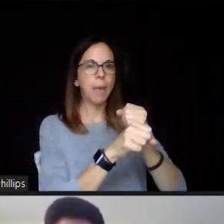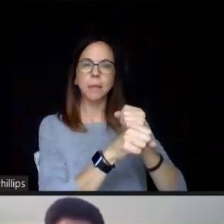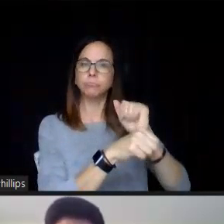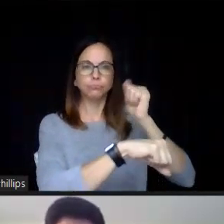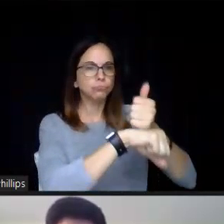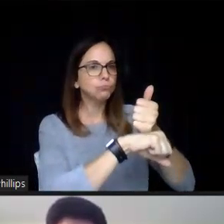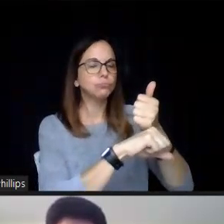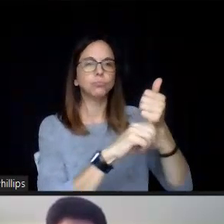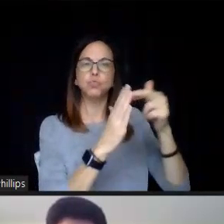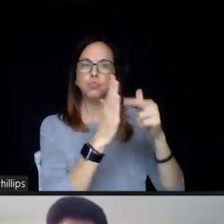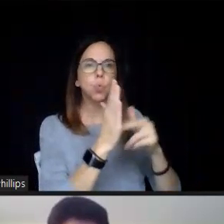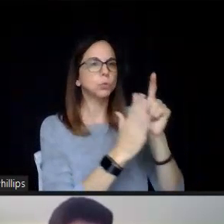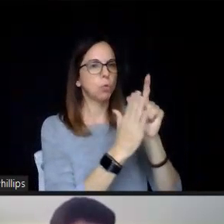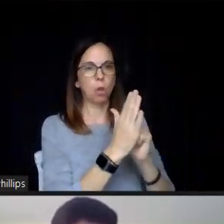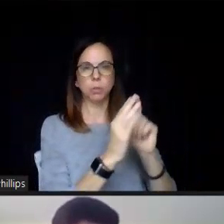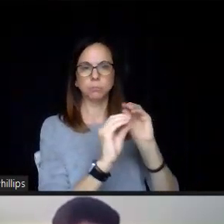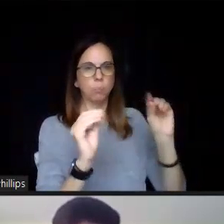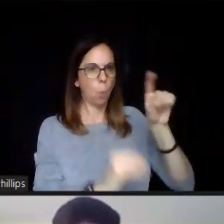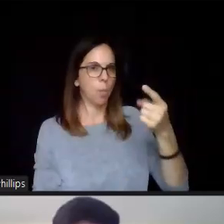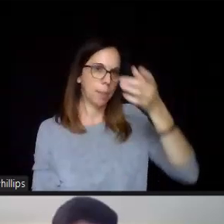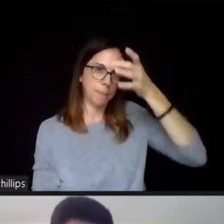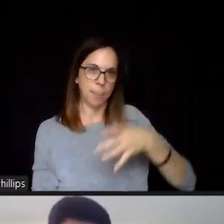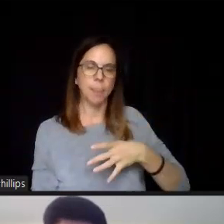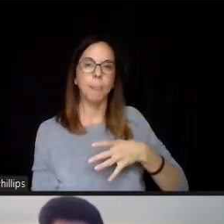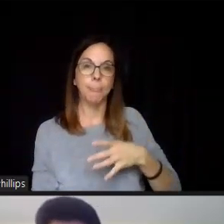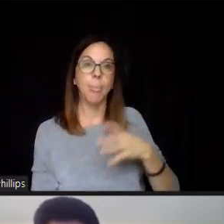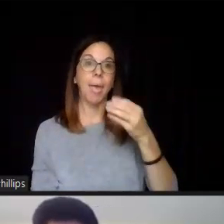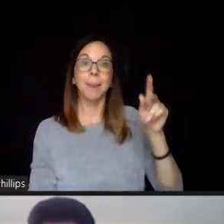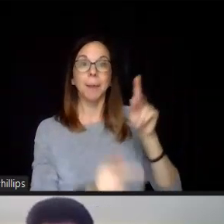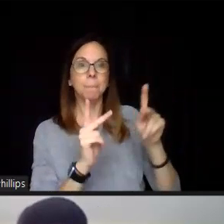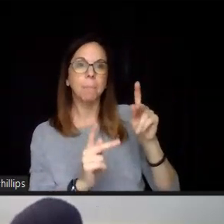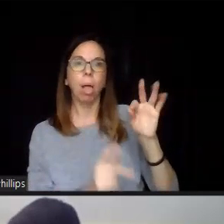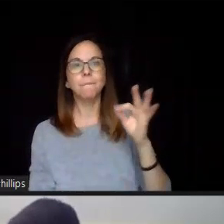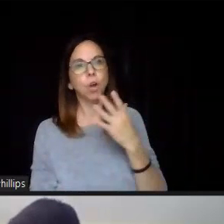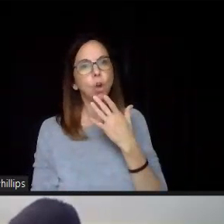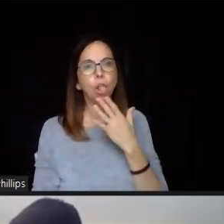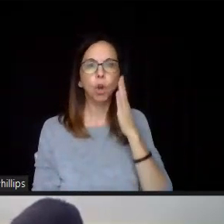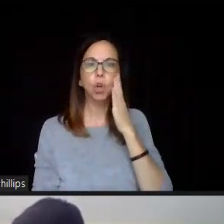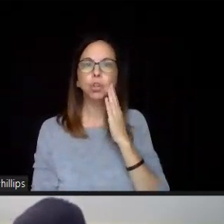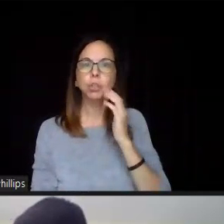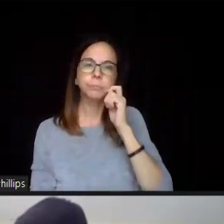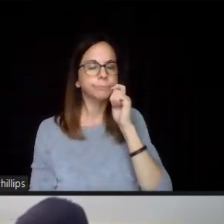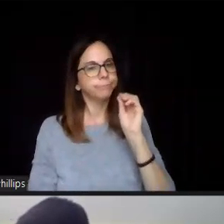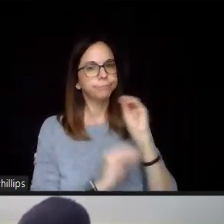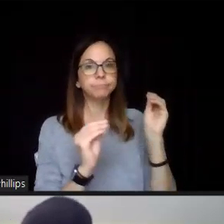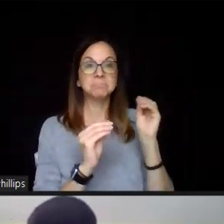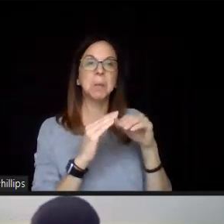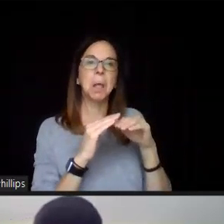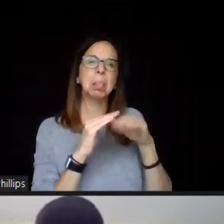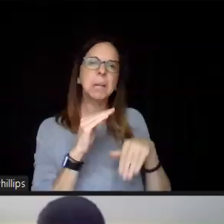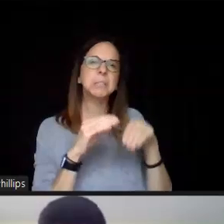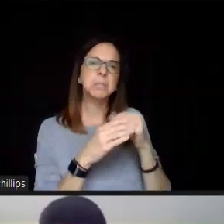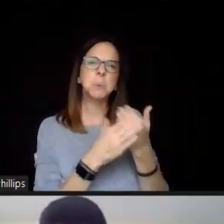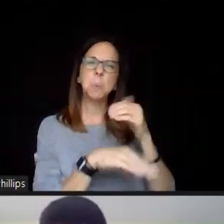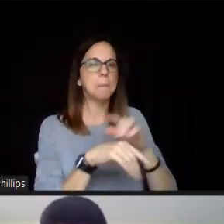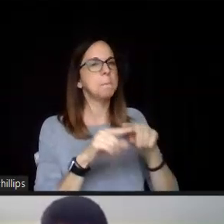or rules for the colony. And also people of color, of course. There were many fewer in New England, but they would